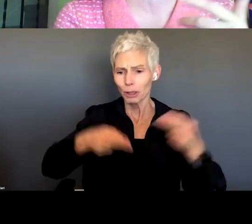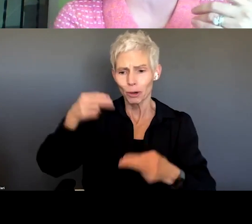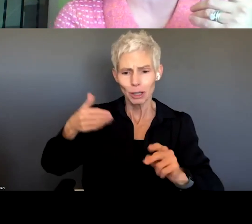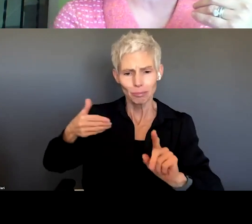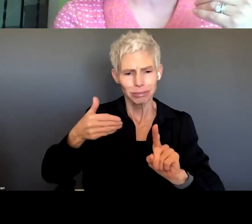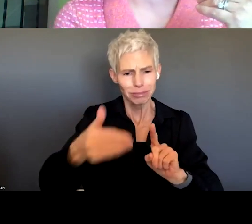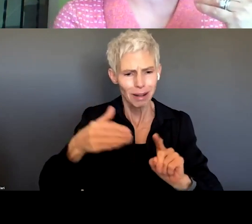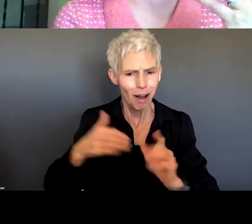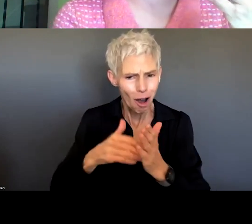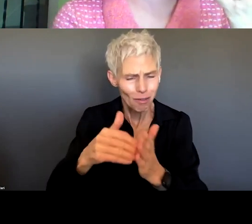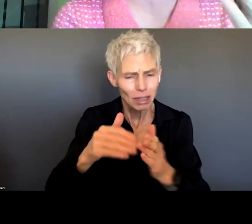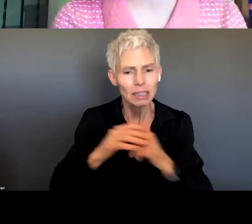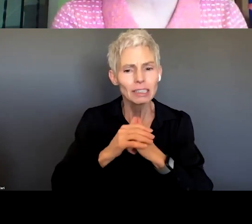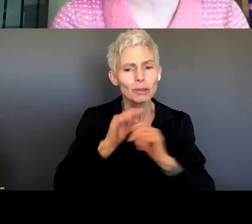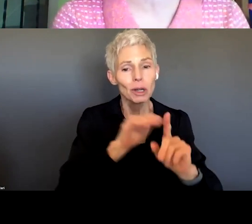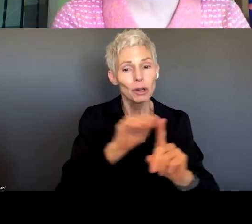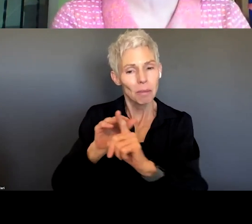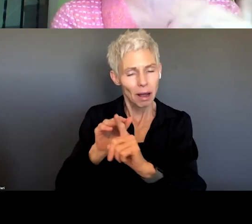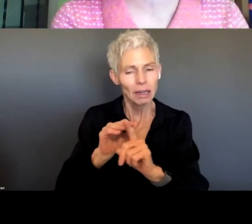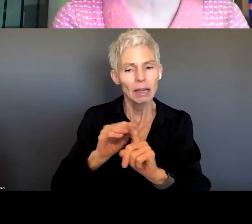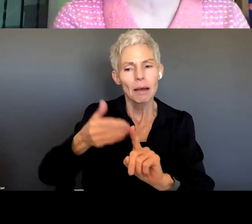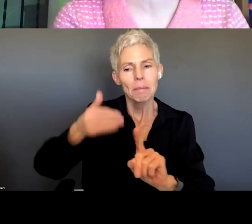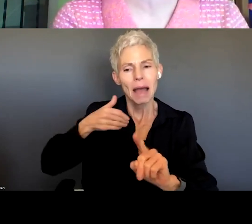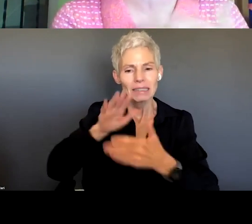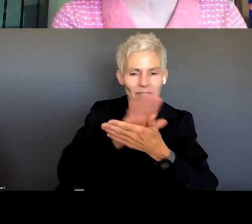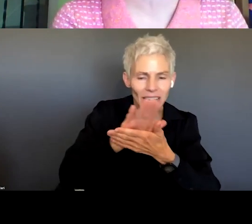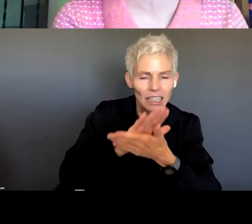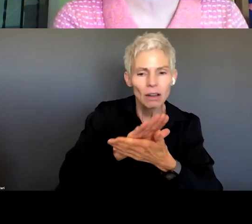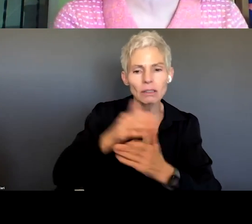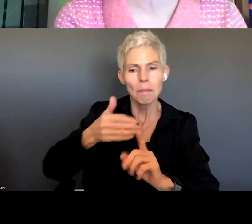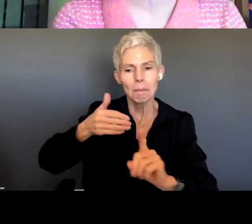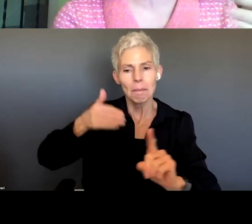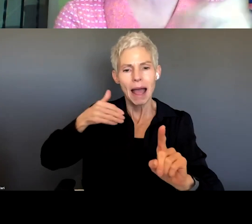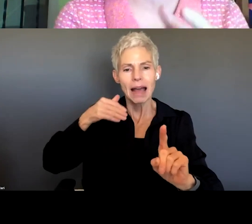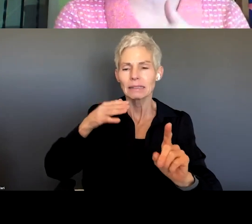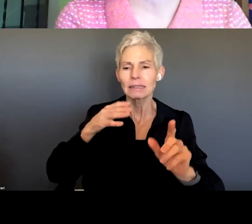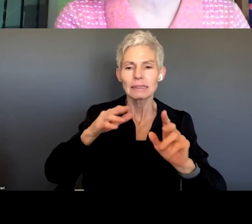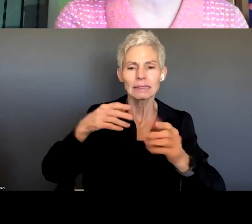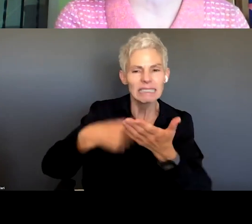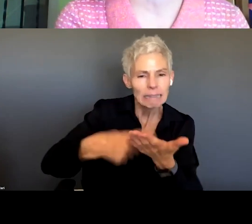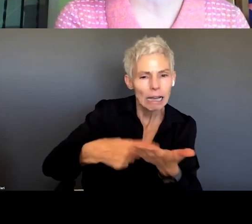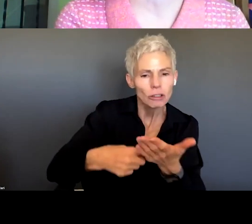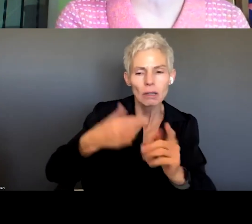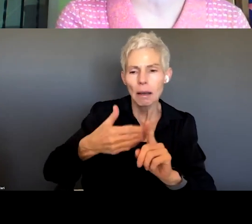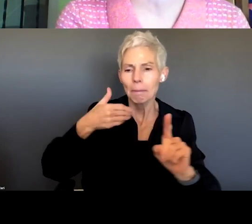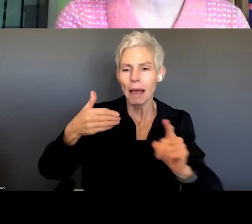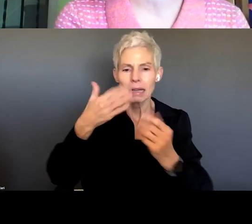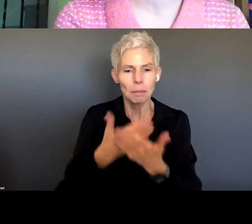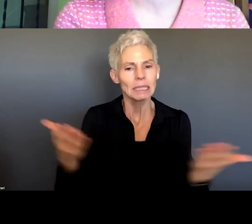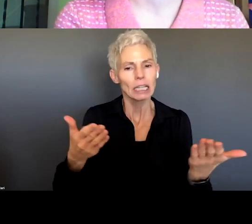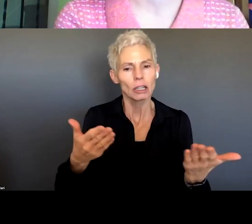you can get past videos, past highlights, past materials at the Crisis